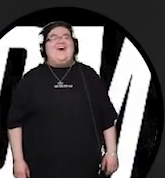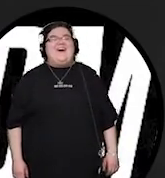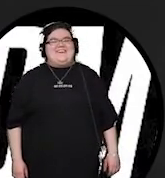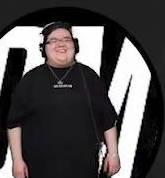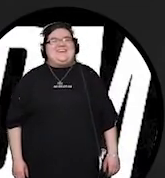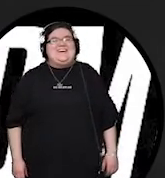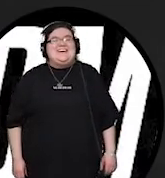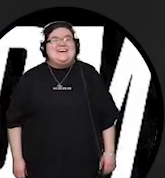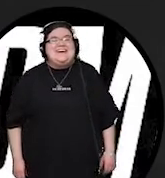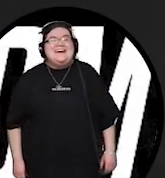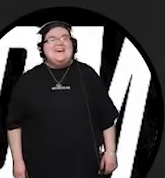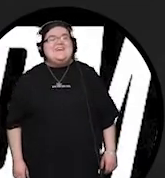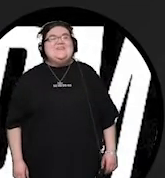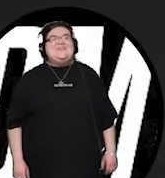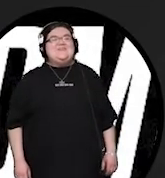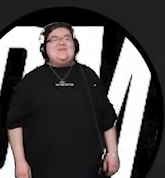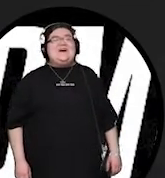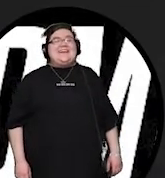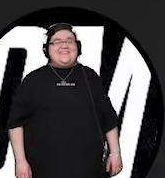my god!